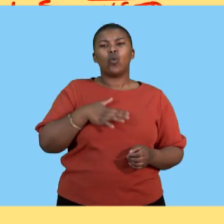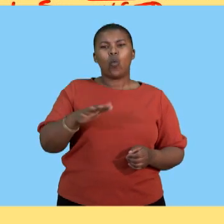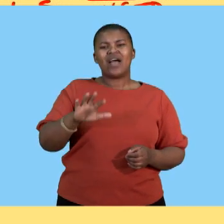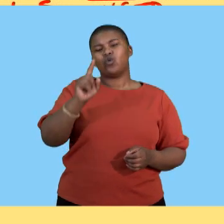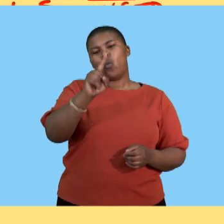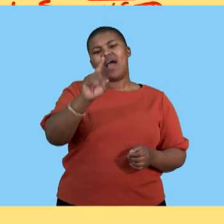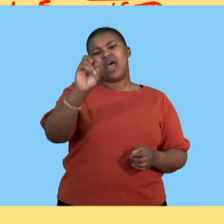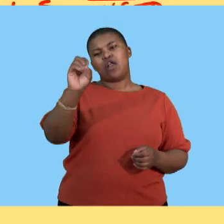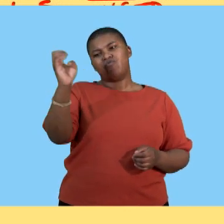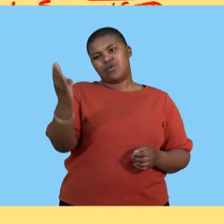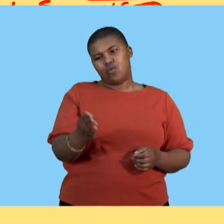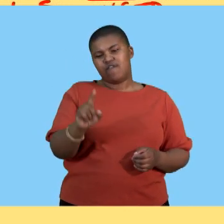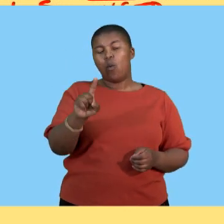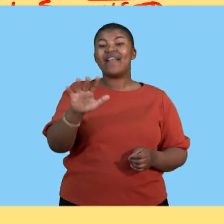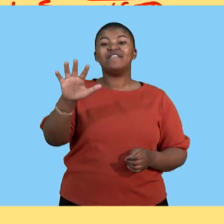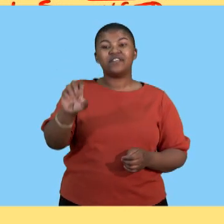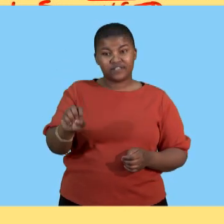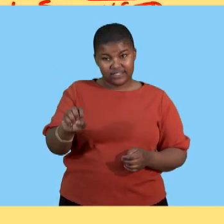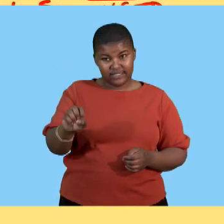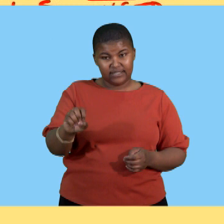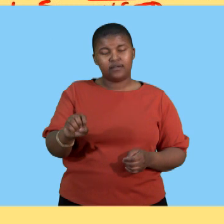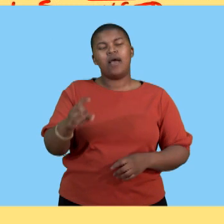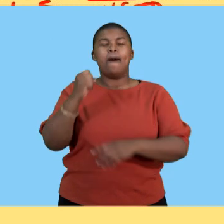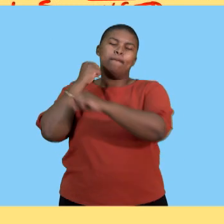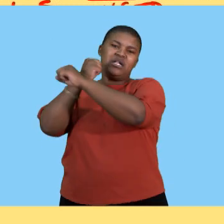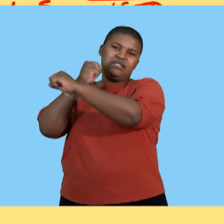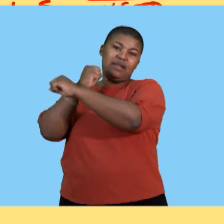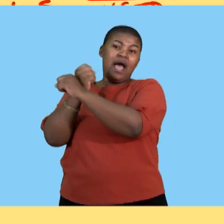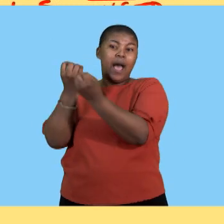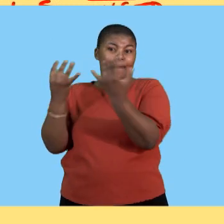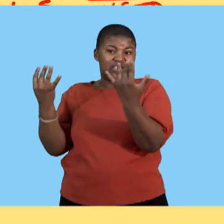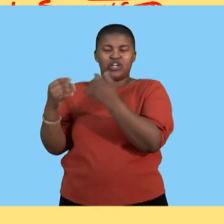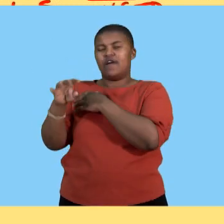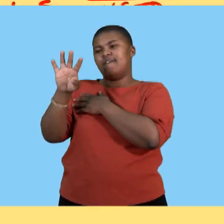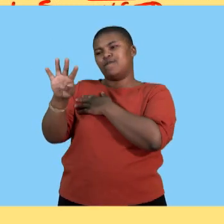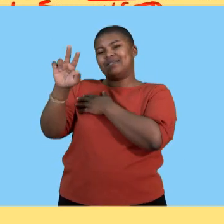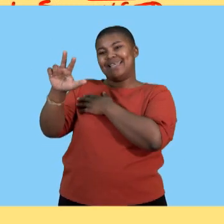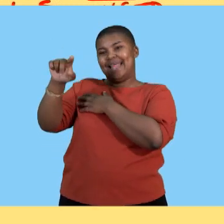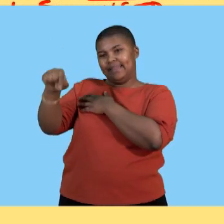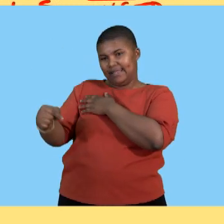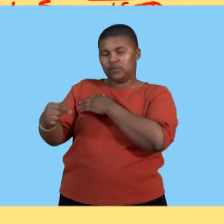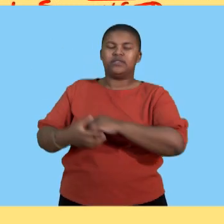we want is 100 over 150, and then we multiply this by